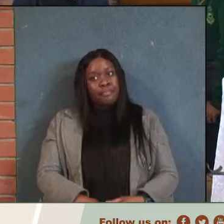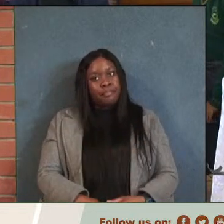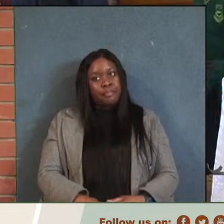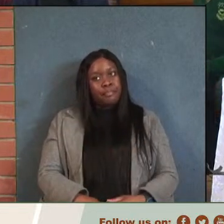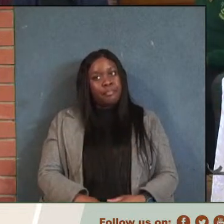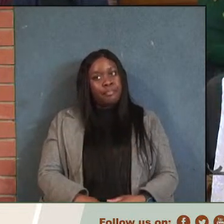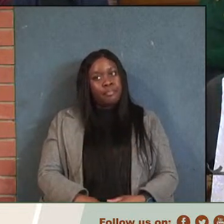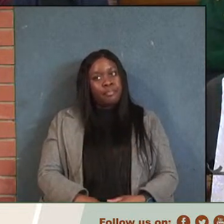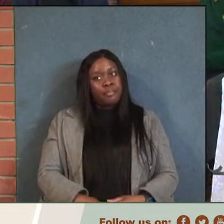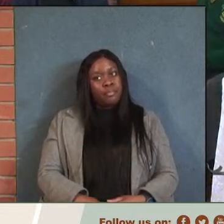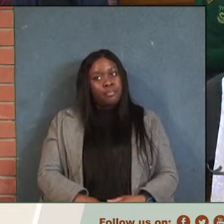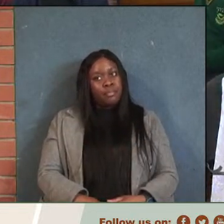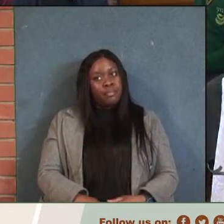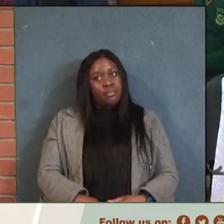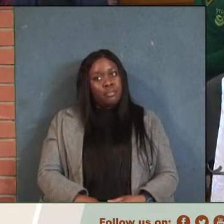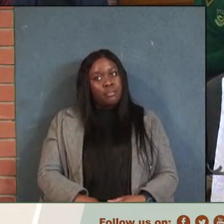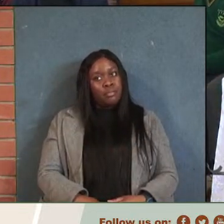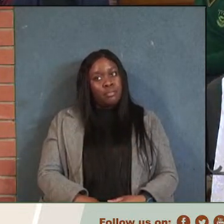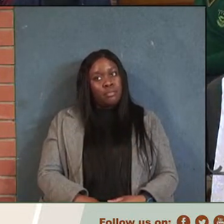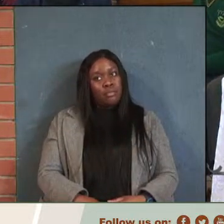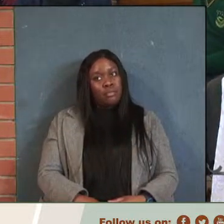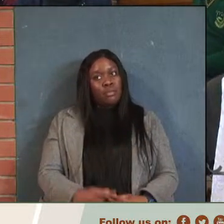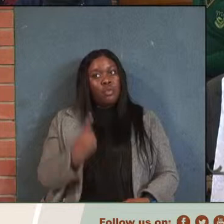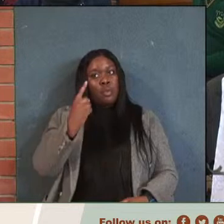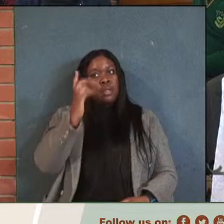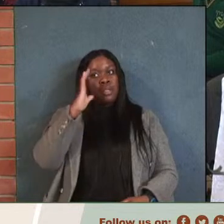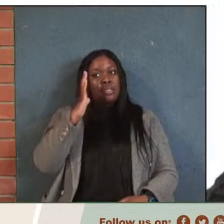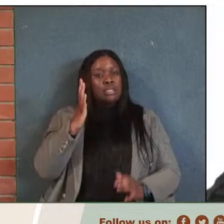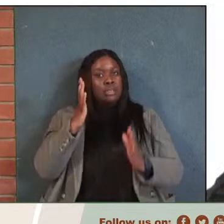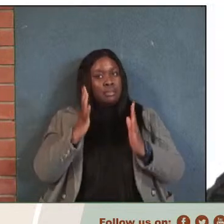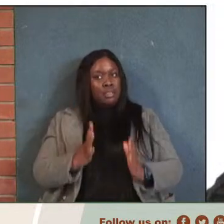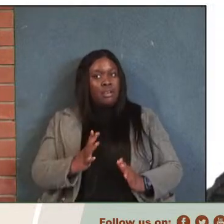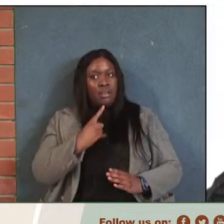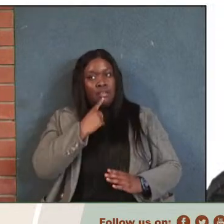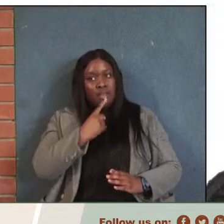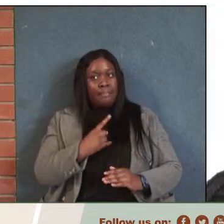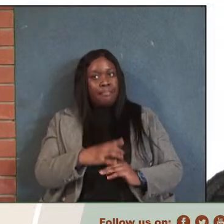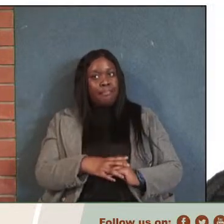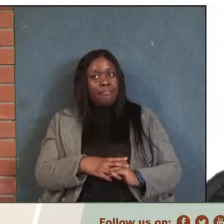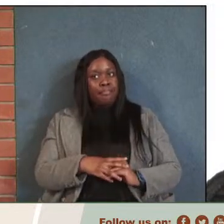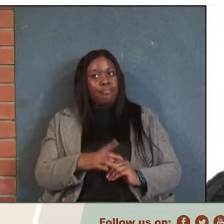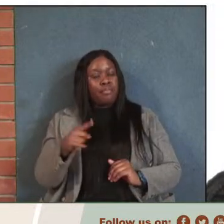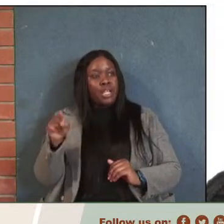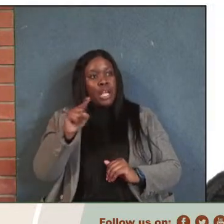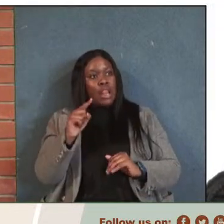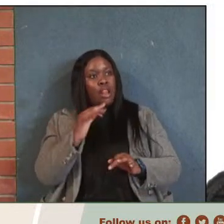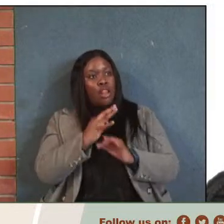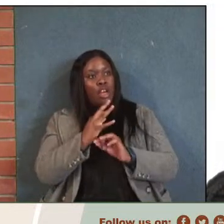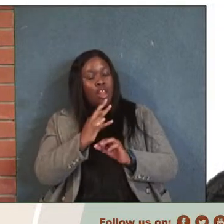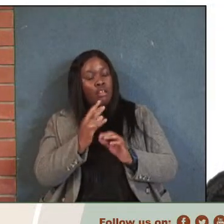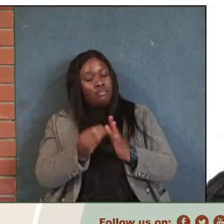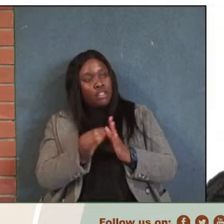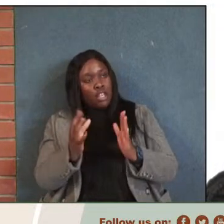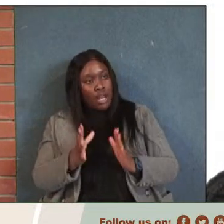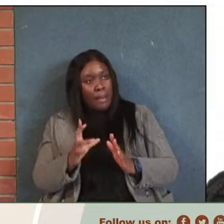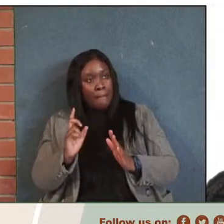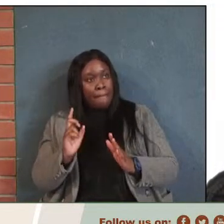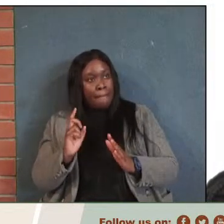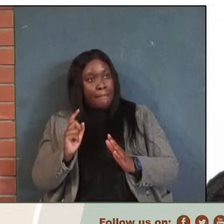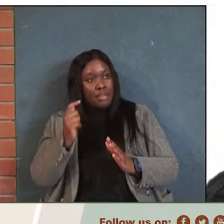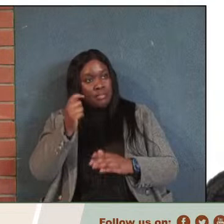One of your speakers mentioned that learners should pay when they broke